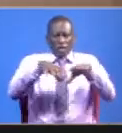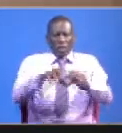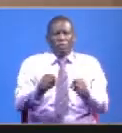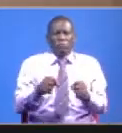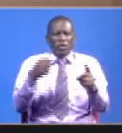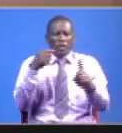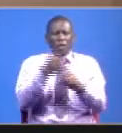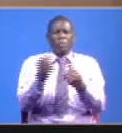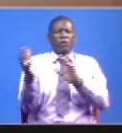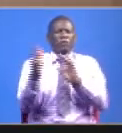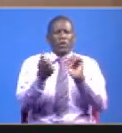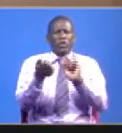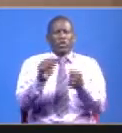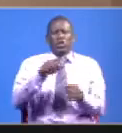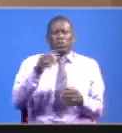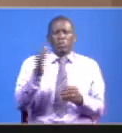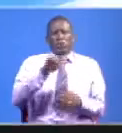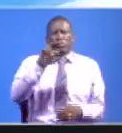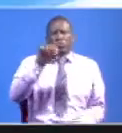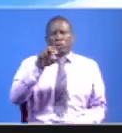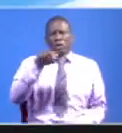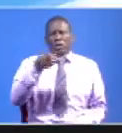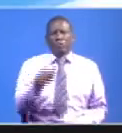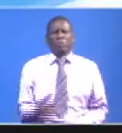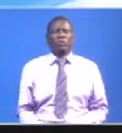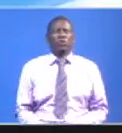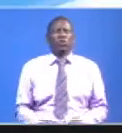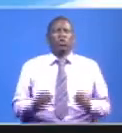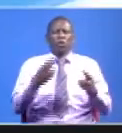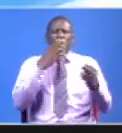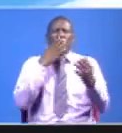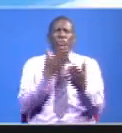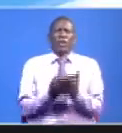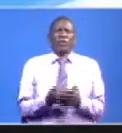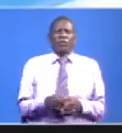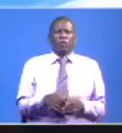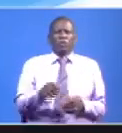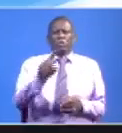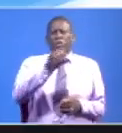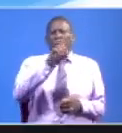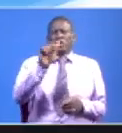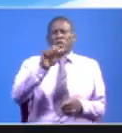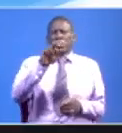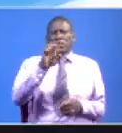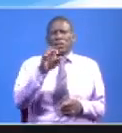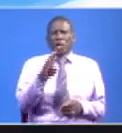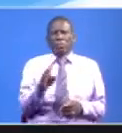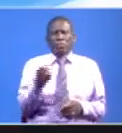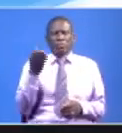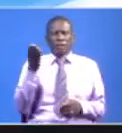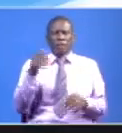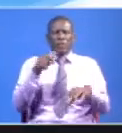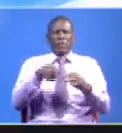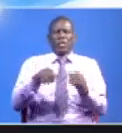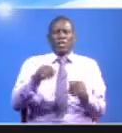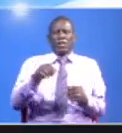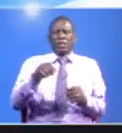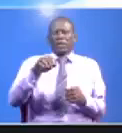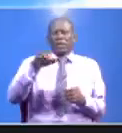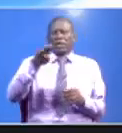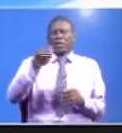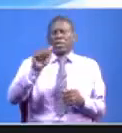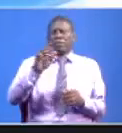effectively adapt to the impacts of climate change, Nina. All right, well, thank you very much, Zainab. That's Zainab Bondati